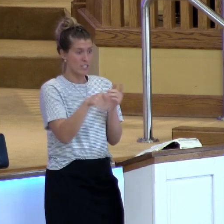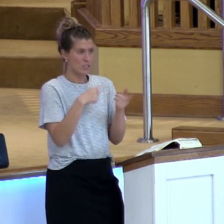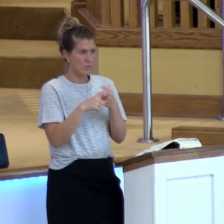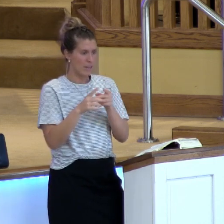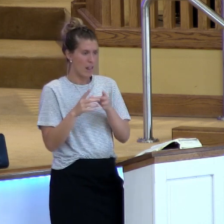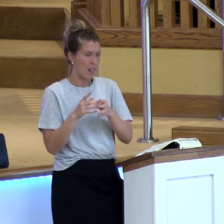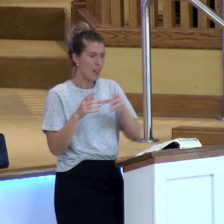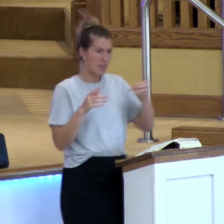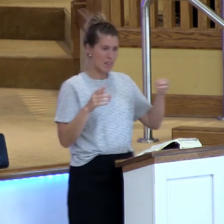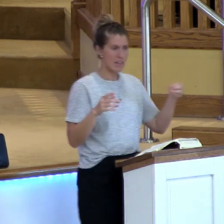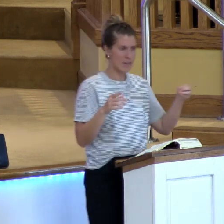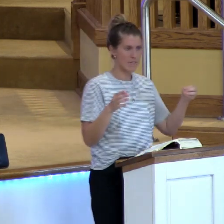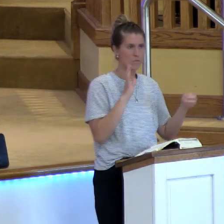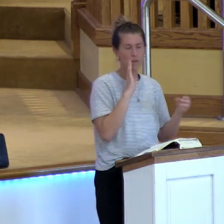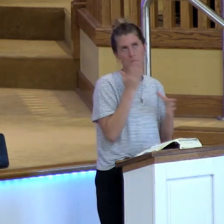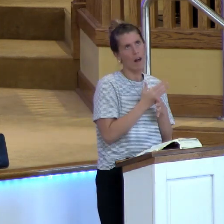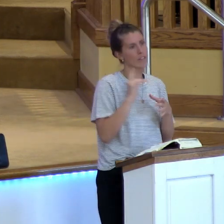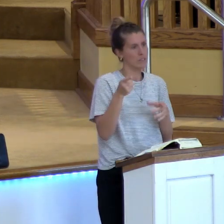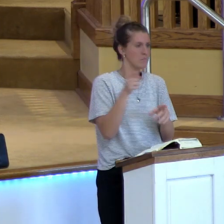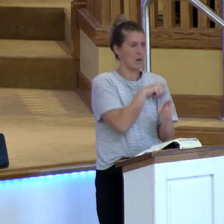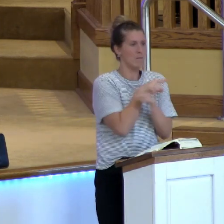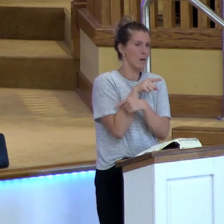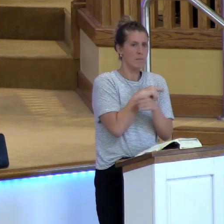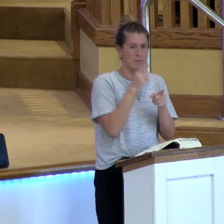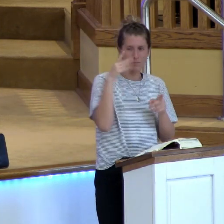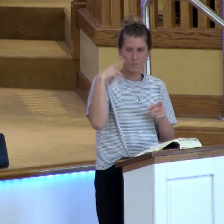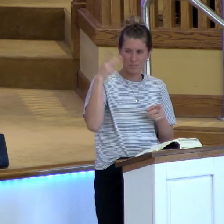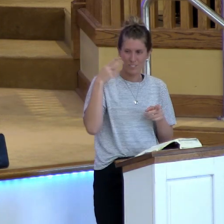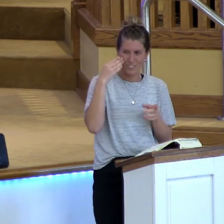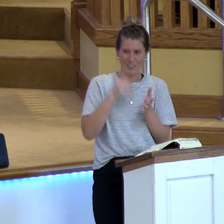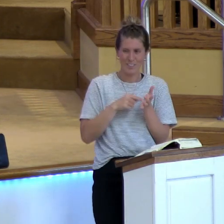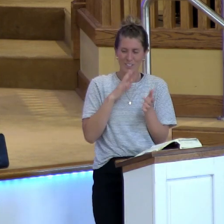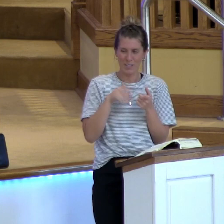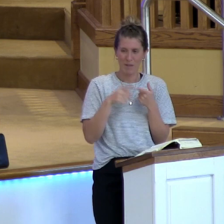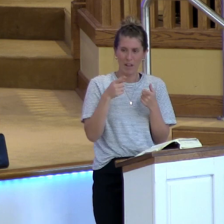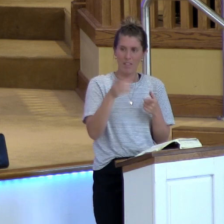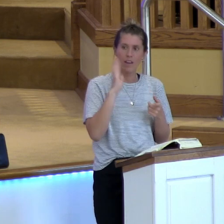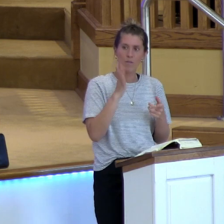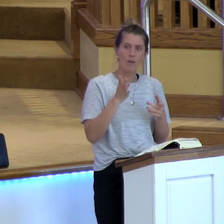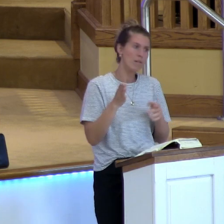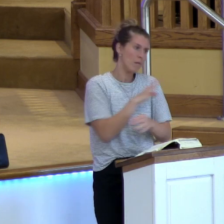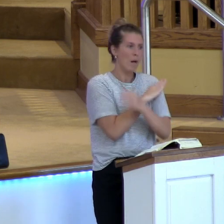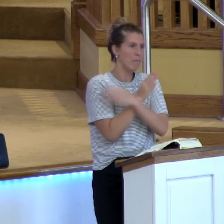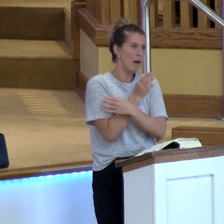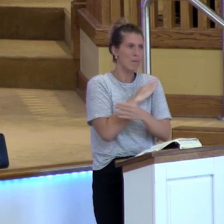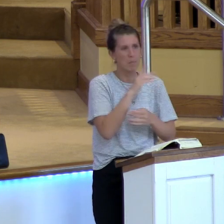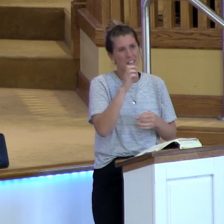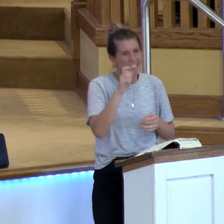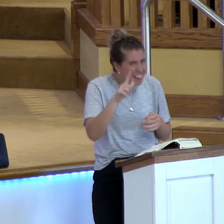they're annoying. They will come up and just bump you. You know what I'm talking about, Brother George. You've been there. They'll keep bumping you